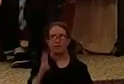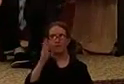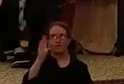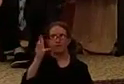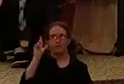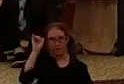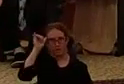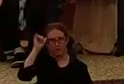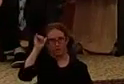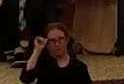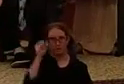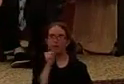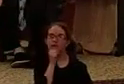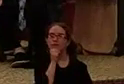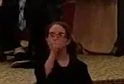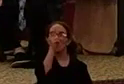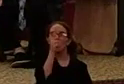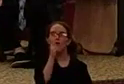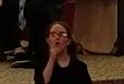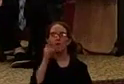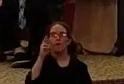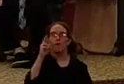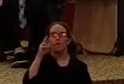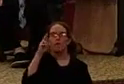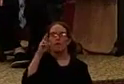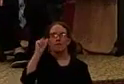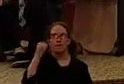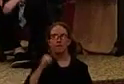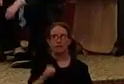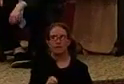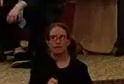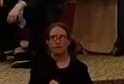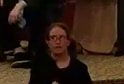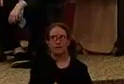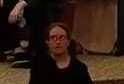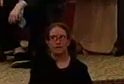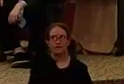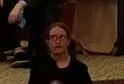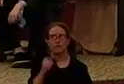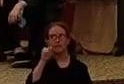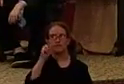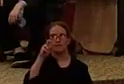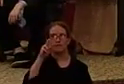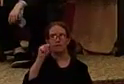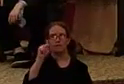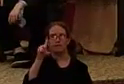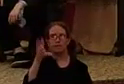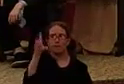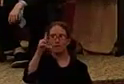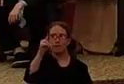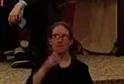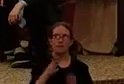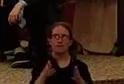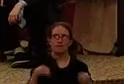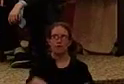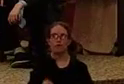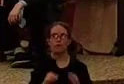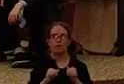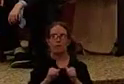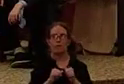and get a goat and get a ram and get some turtle doves. And listen to me, I'm giving you directions. You follow